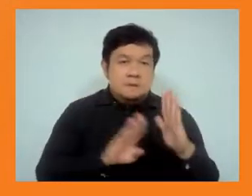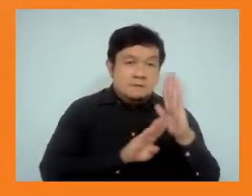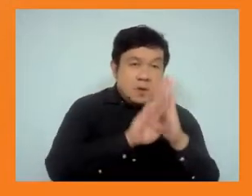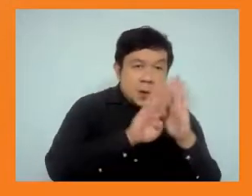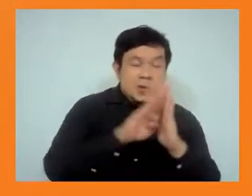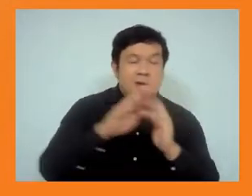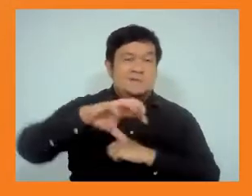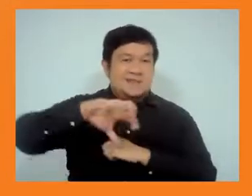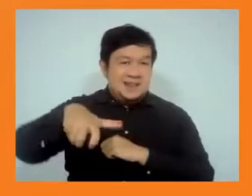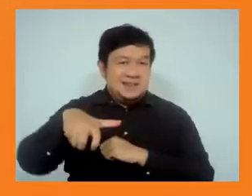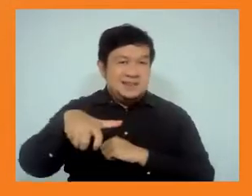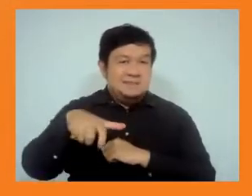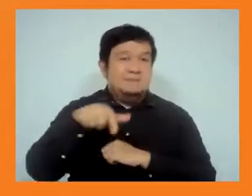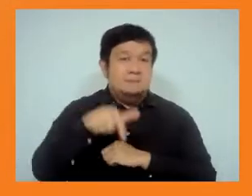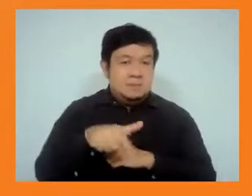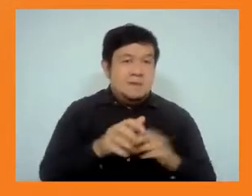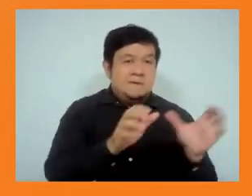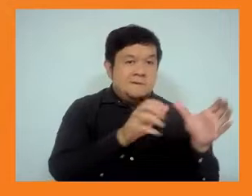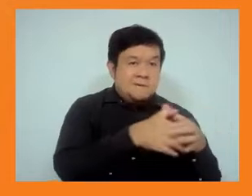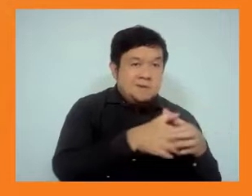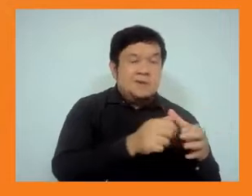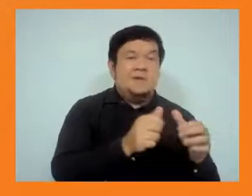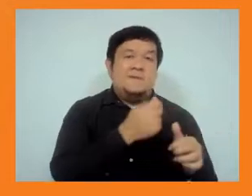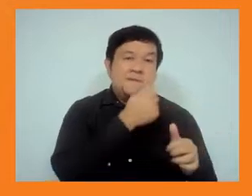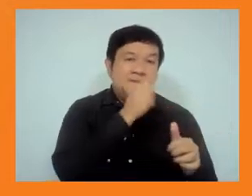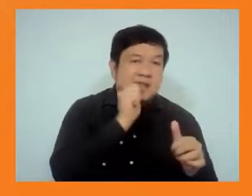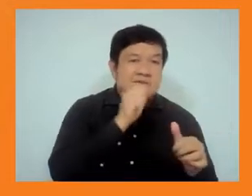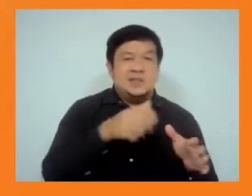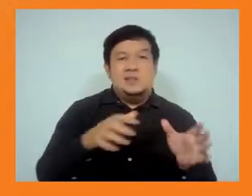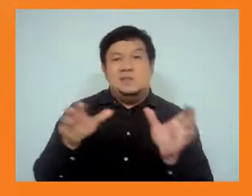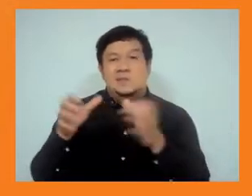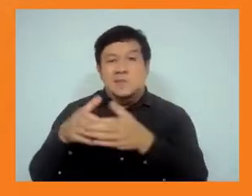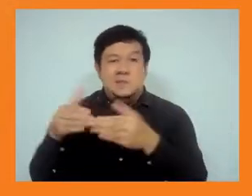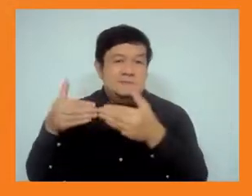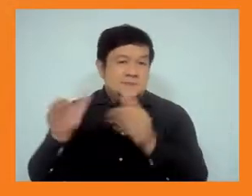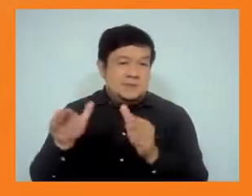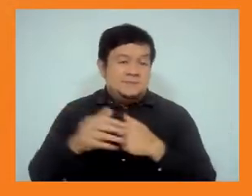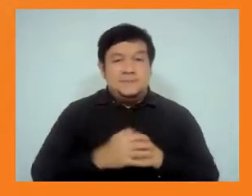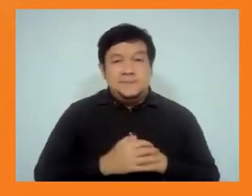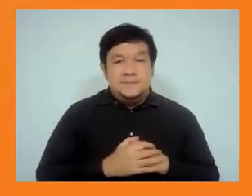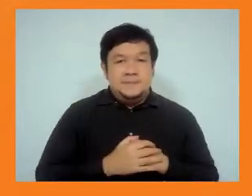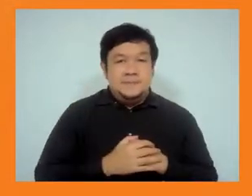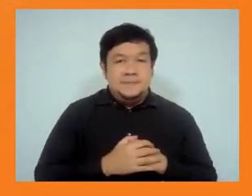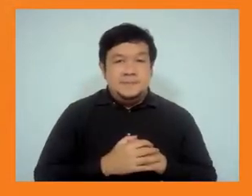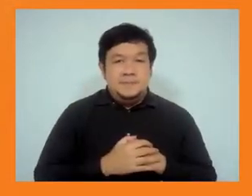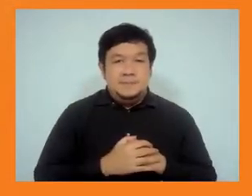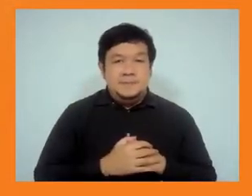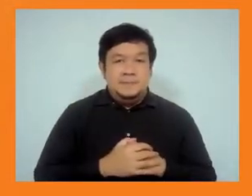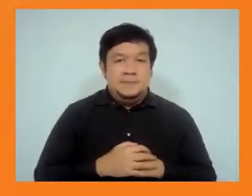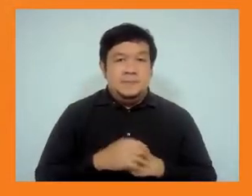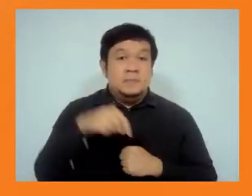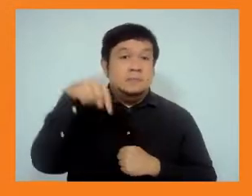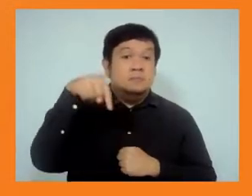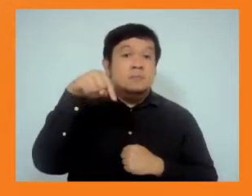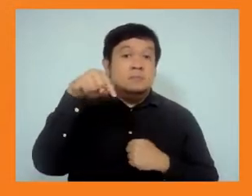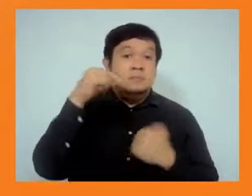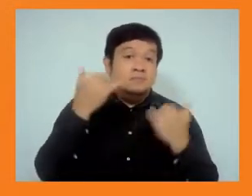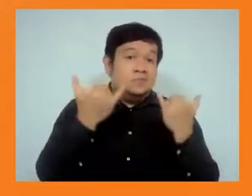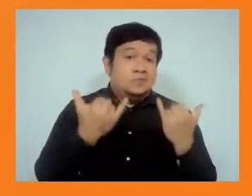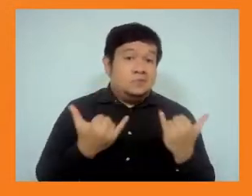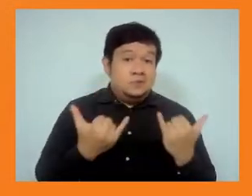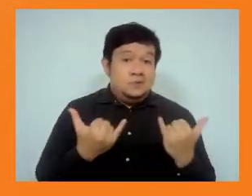existing limitations. The panel will also discuss important issues related to debt, labor, gender, indigenous